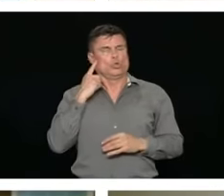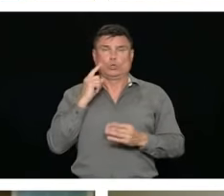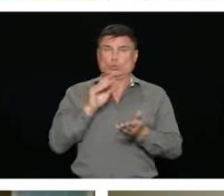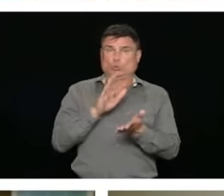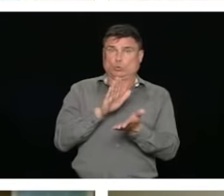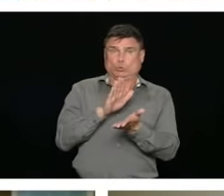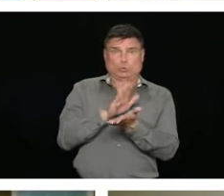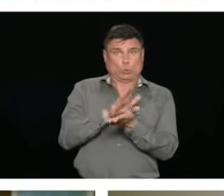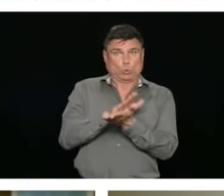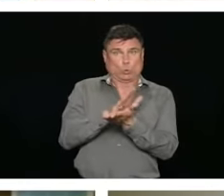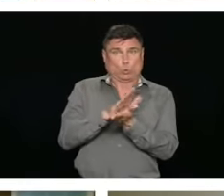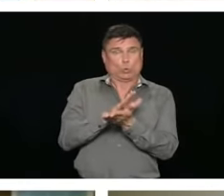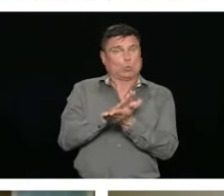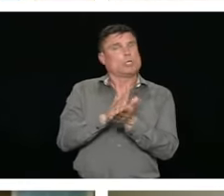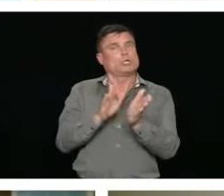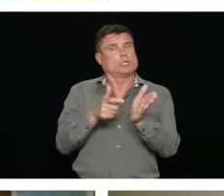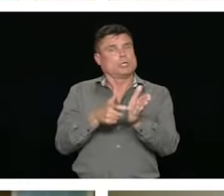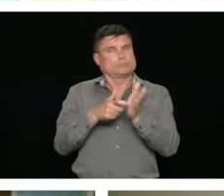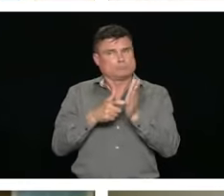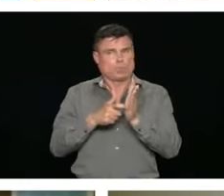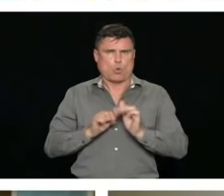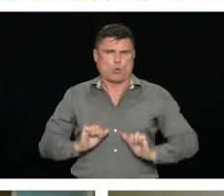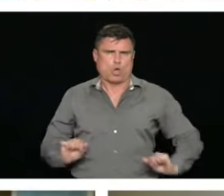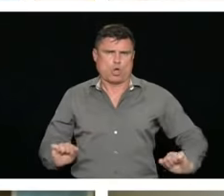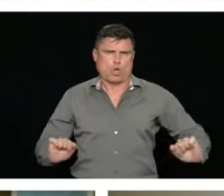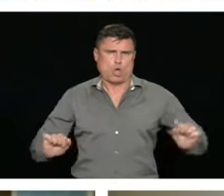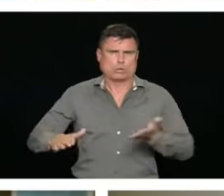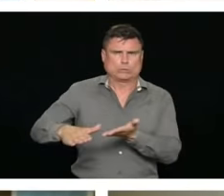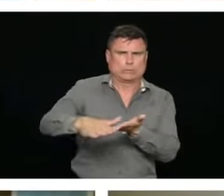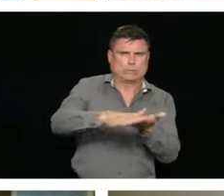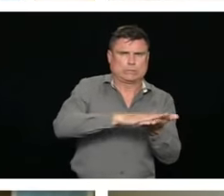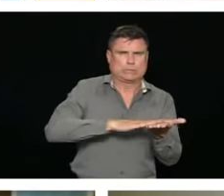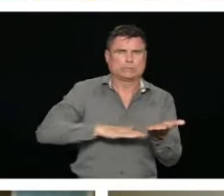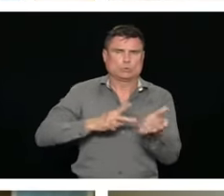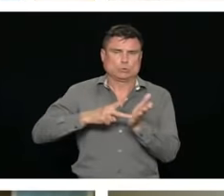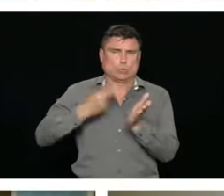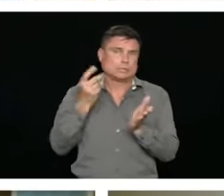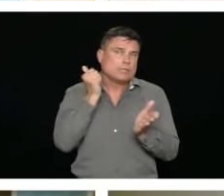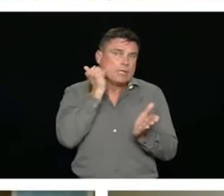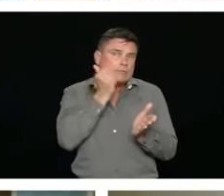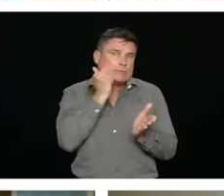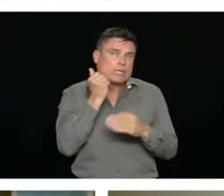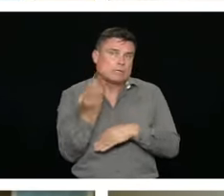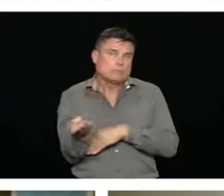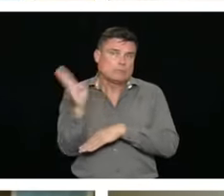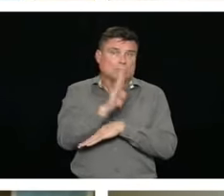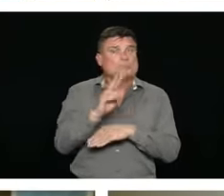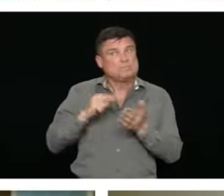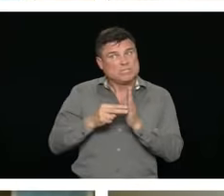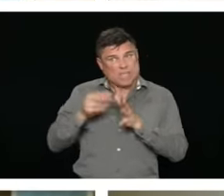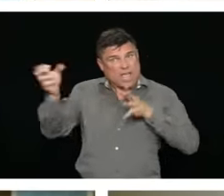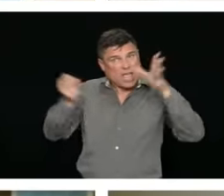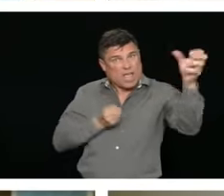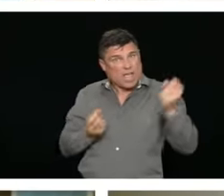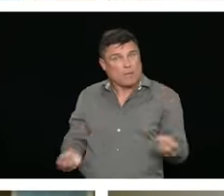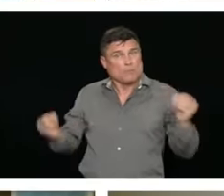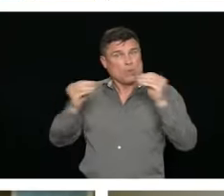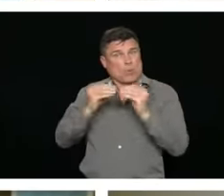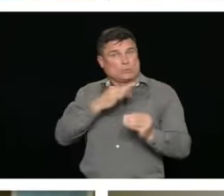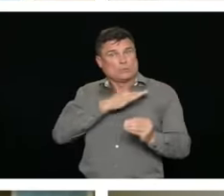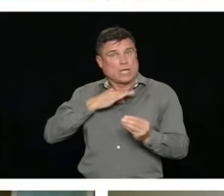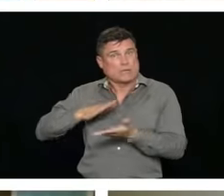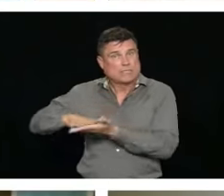will schools be kept cleaned as per the health guidelines? And so I'll pass that over to Trustee